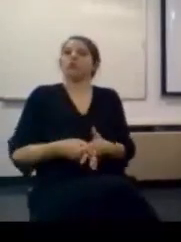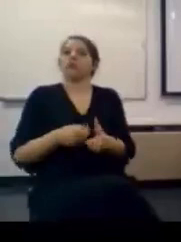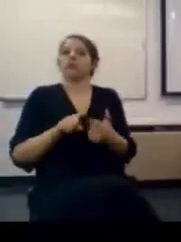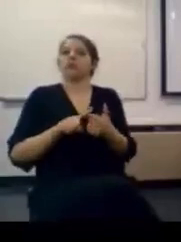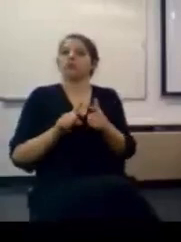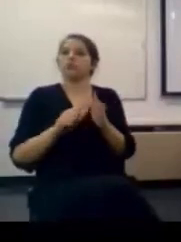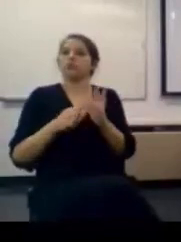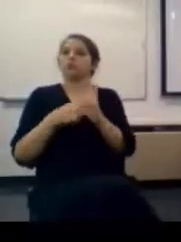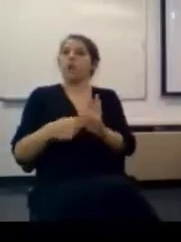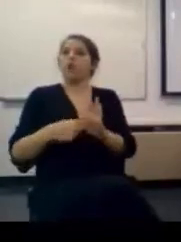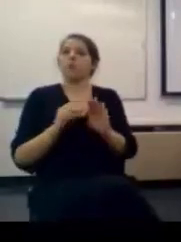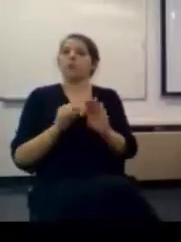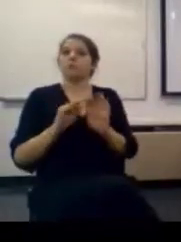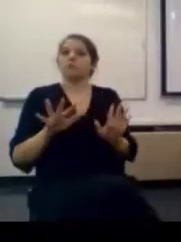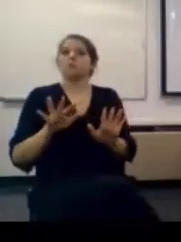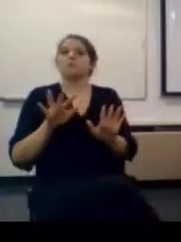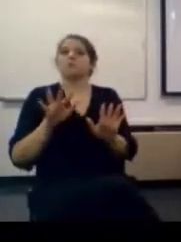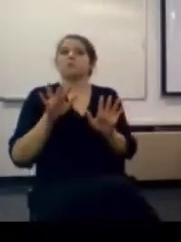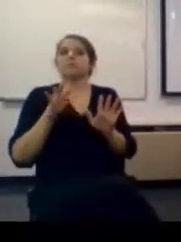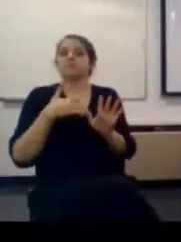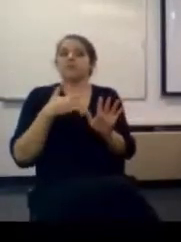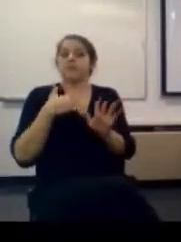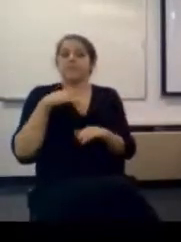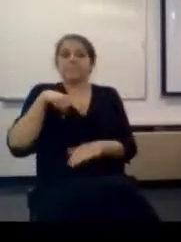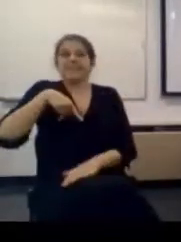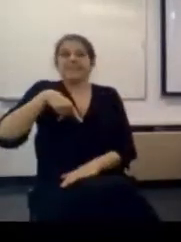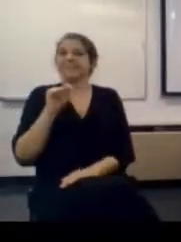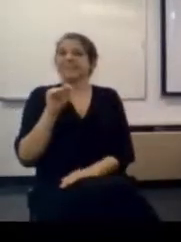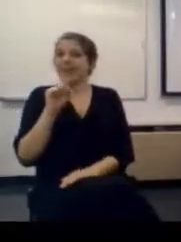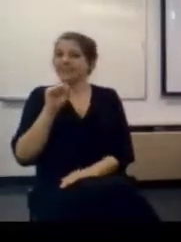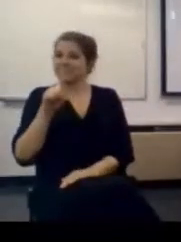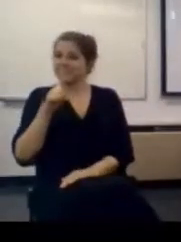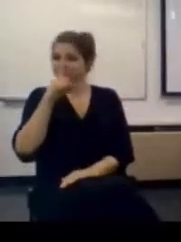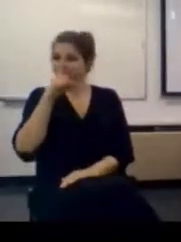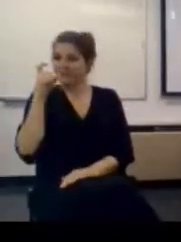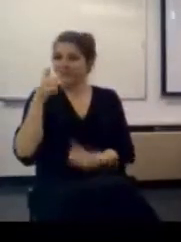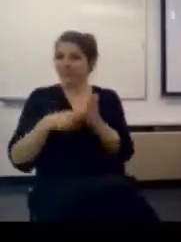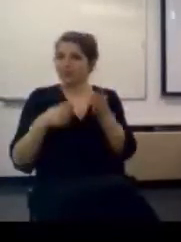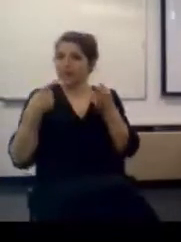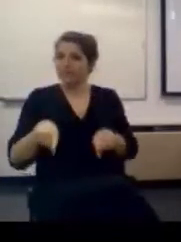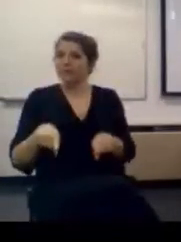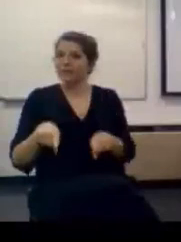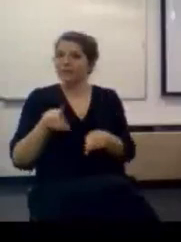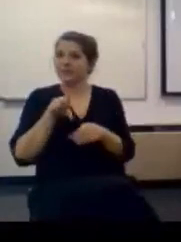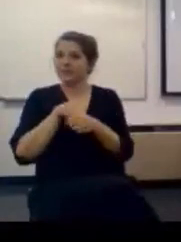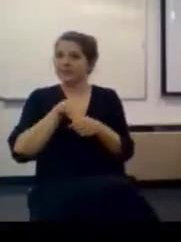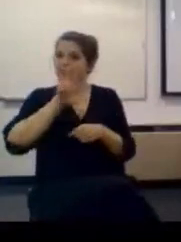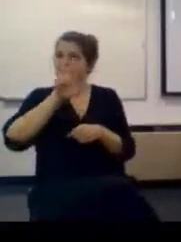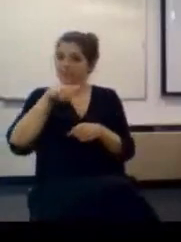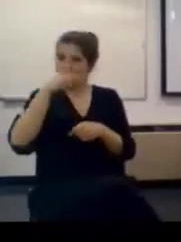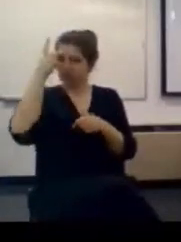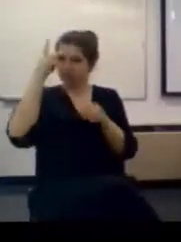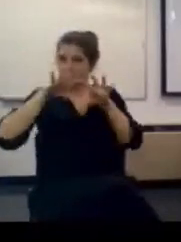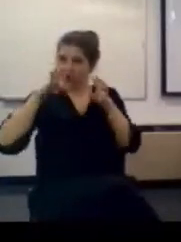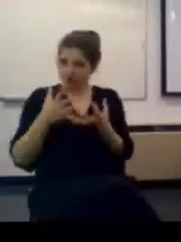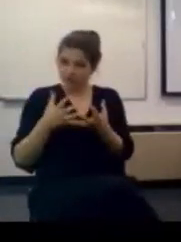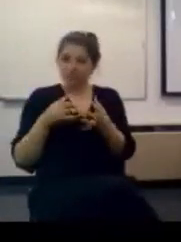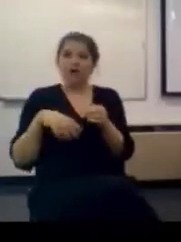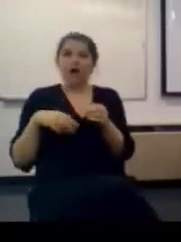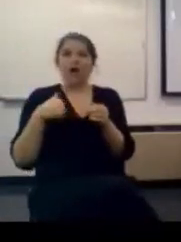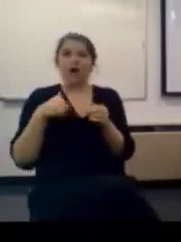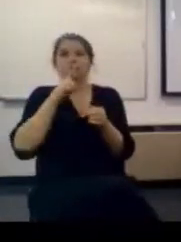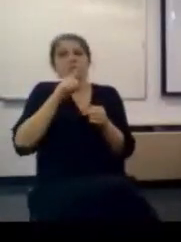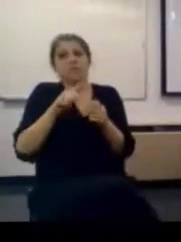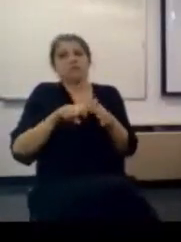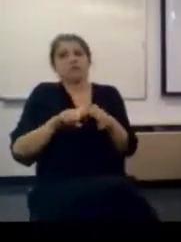in my research, when they started to exhibit clear signs, symptomatic of PTSD because of, you know, what's happening